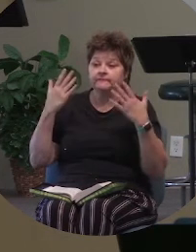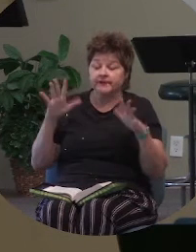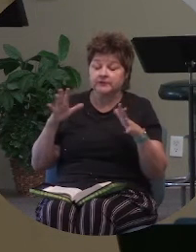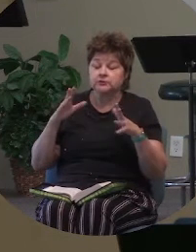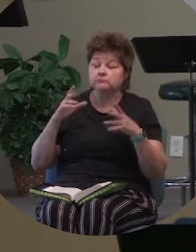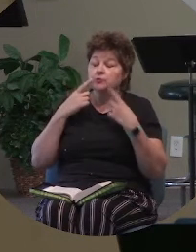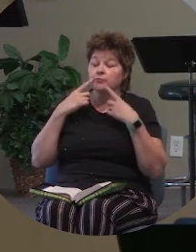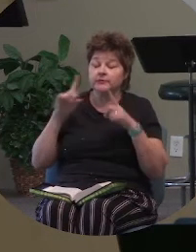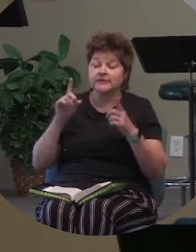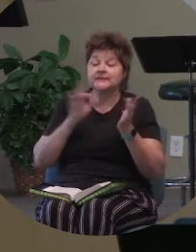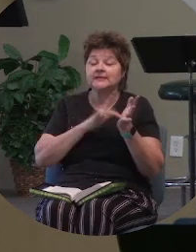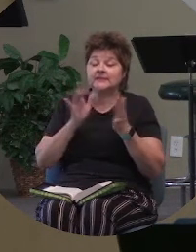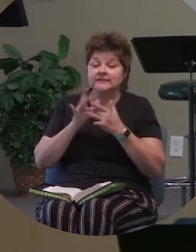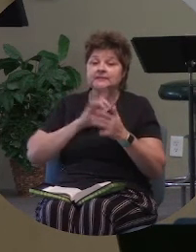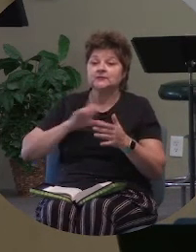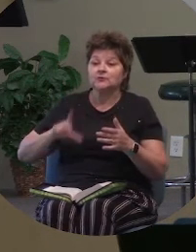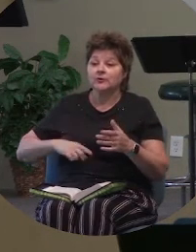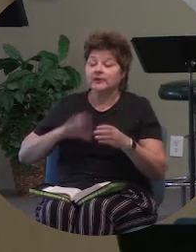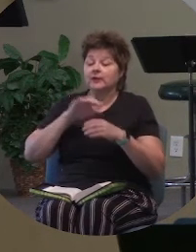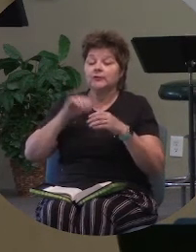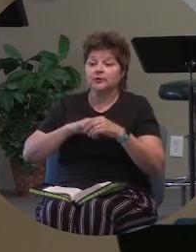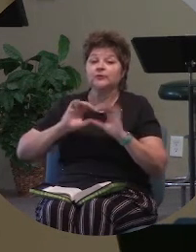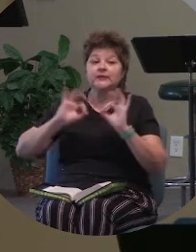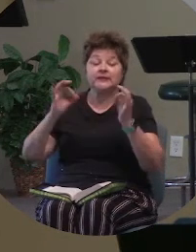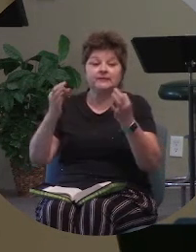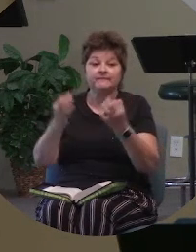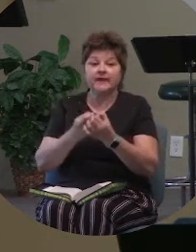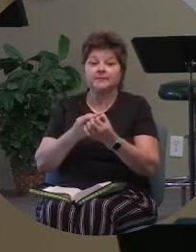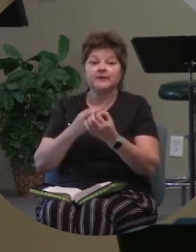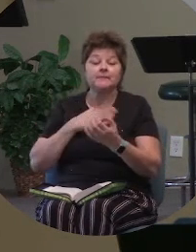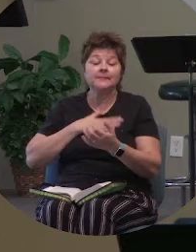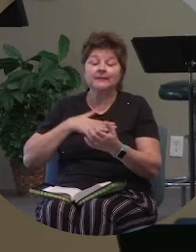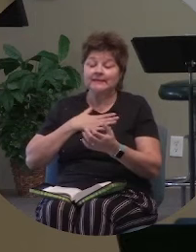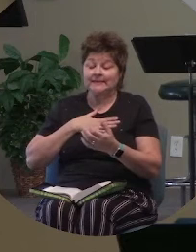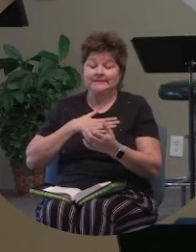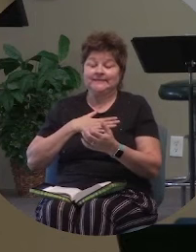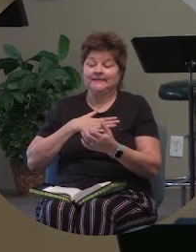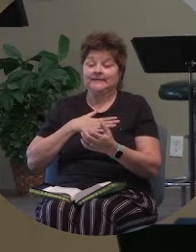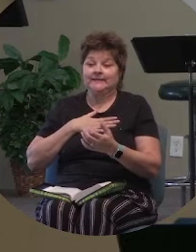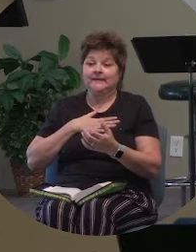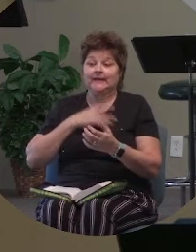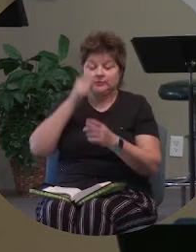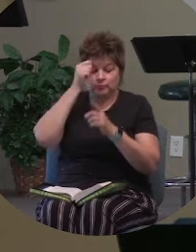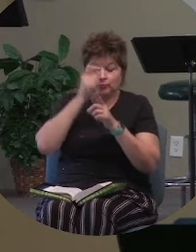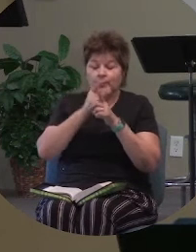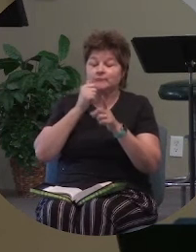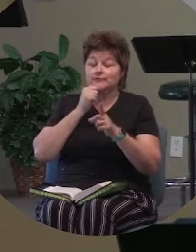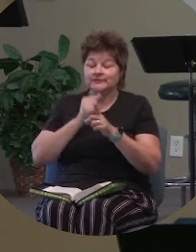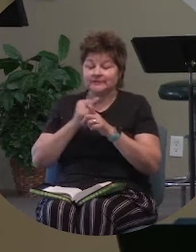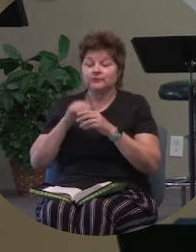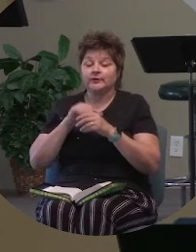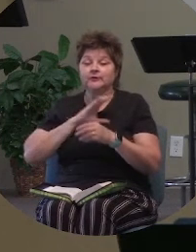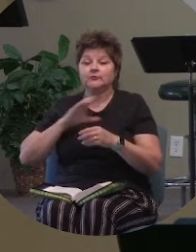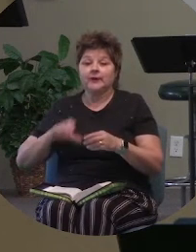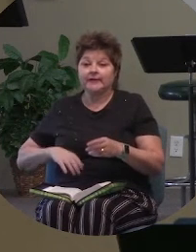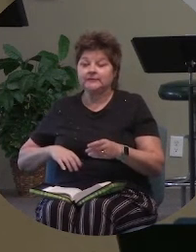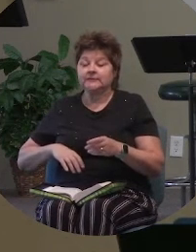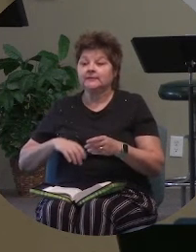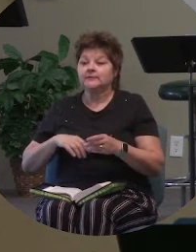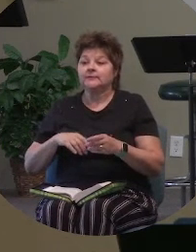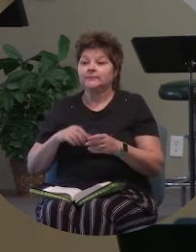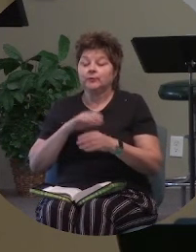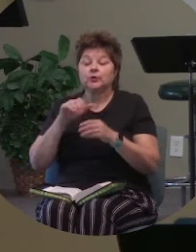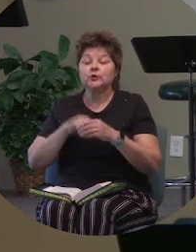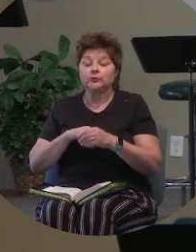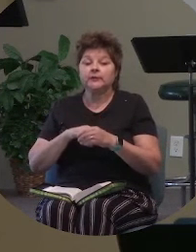Lord, you're part of the family. You please, as a brother and sister in Christ, partake of the Lord's Supper. There